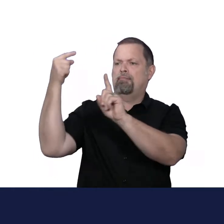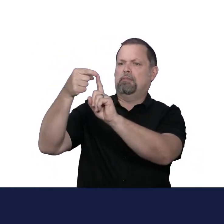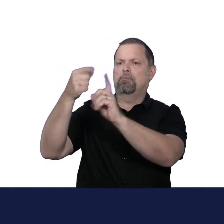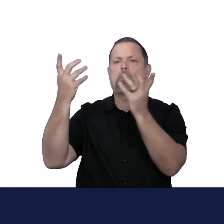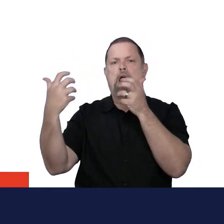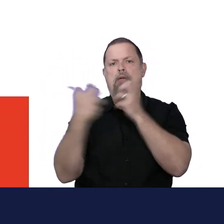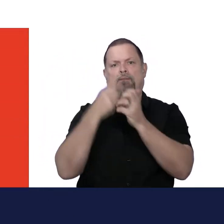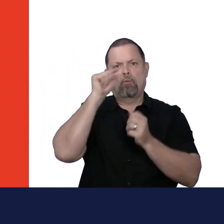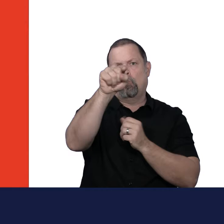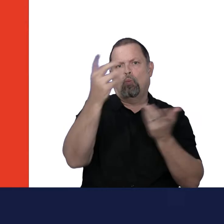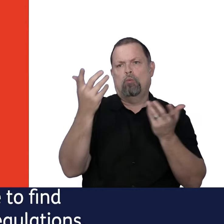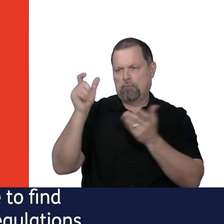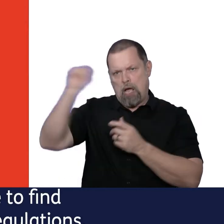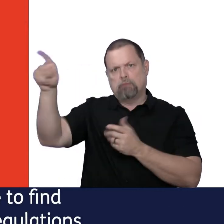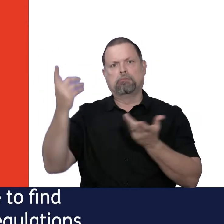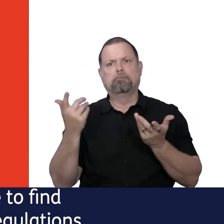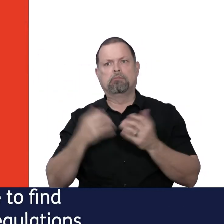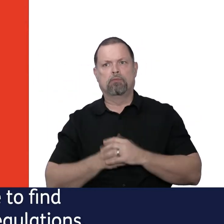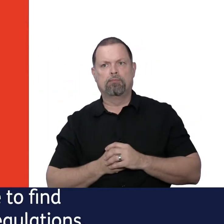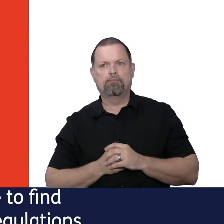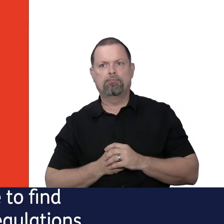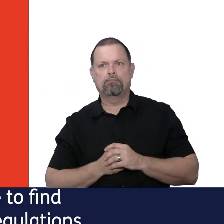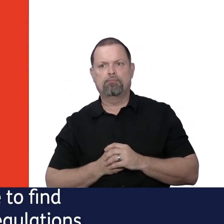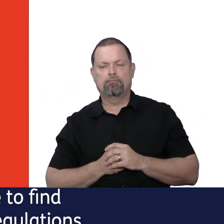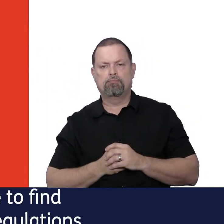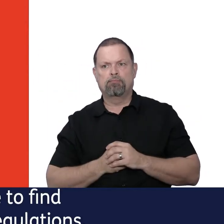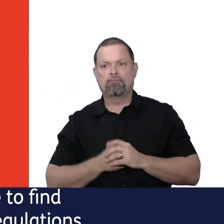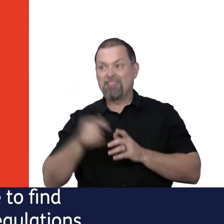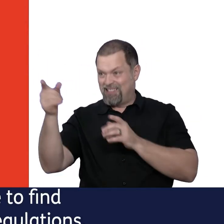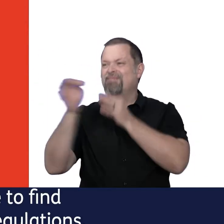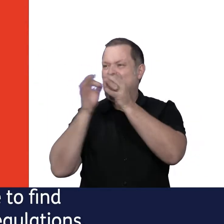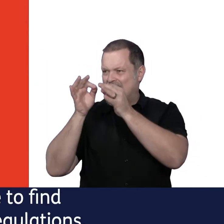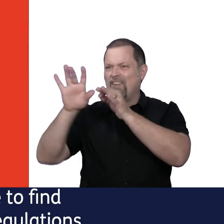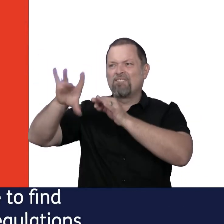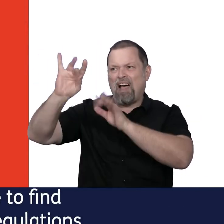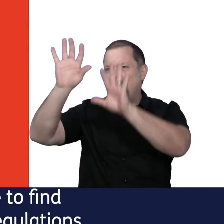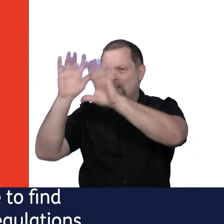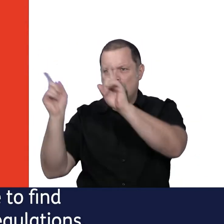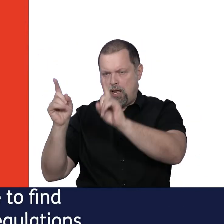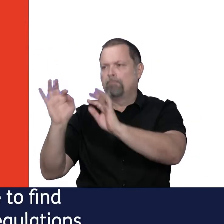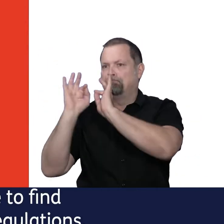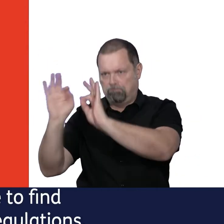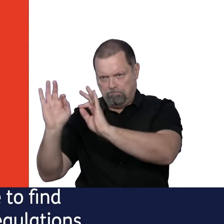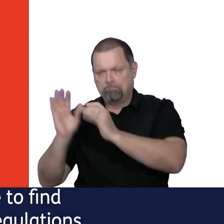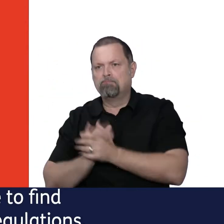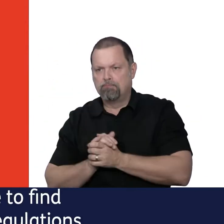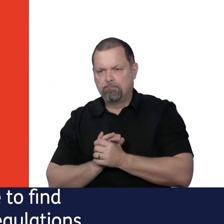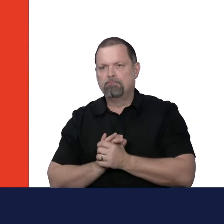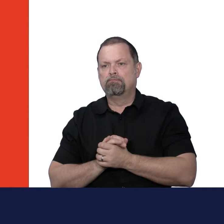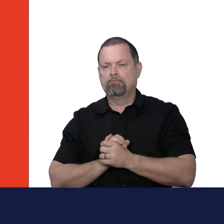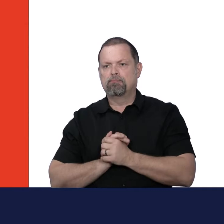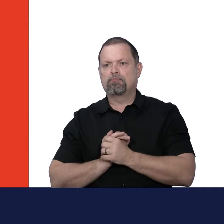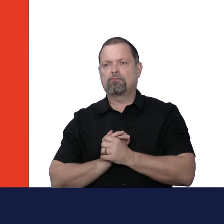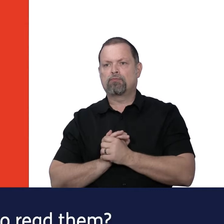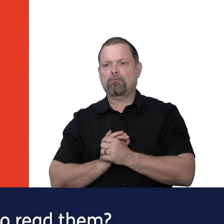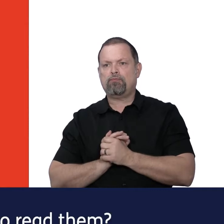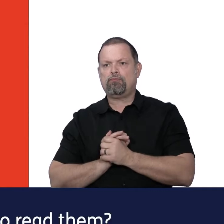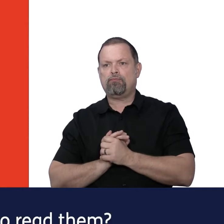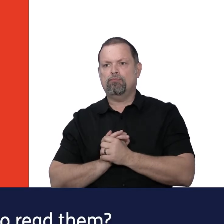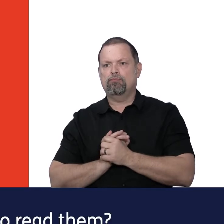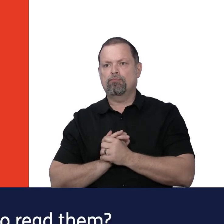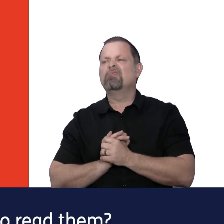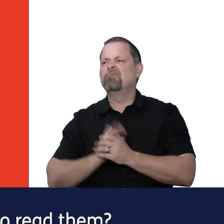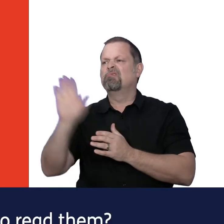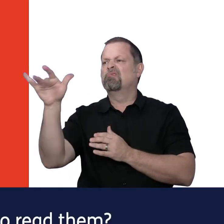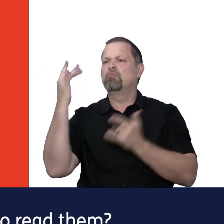you. You've explained where to find the federal accessibility regulations.